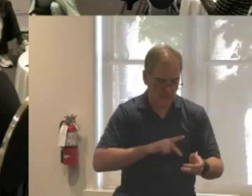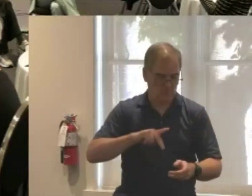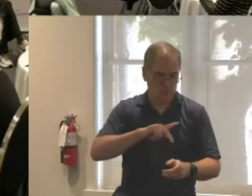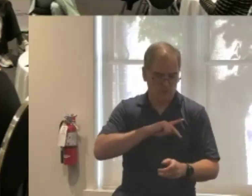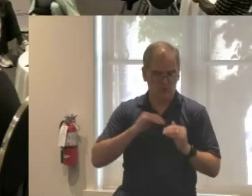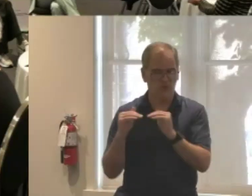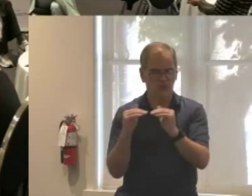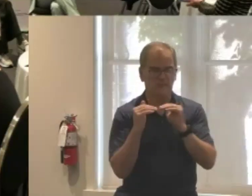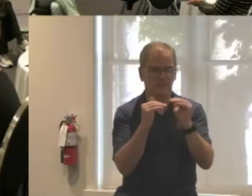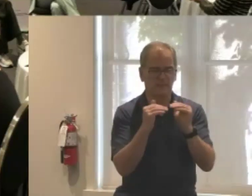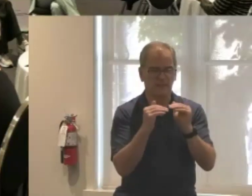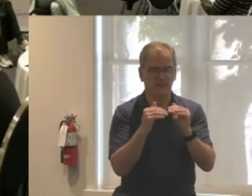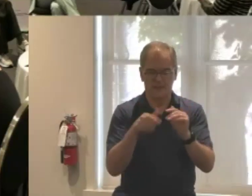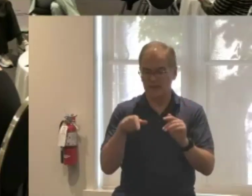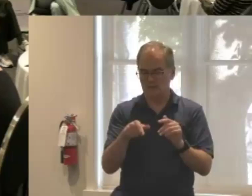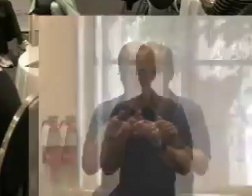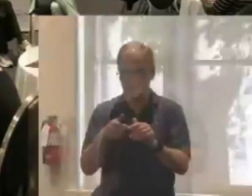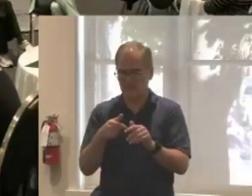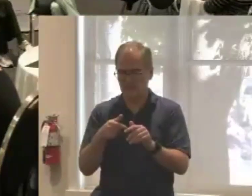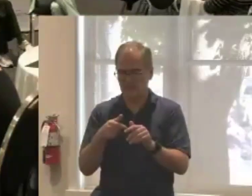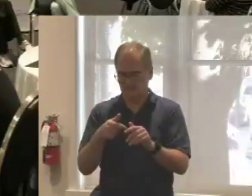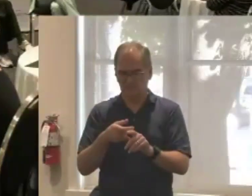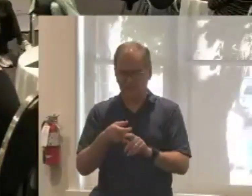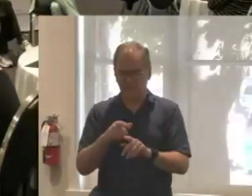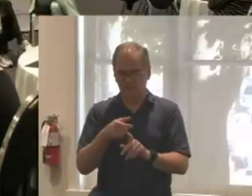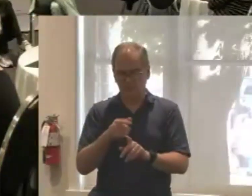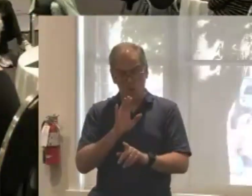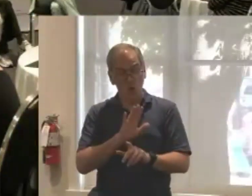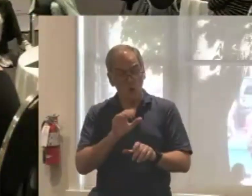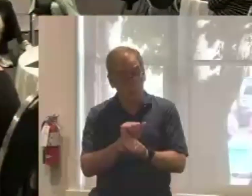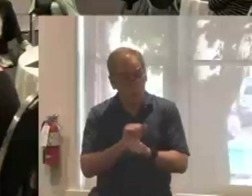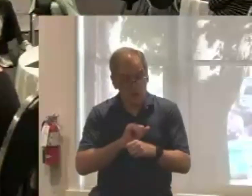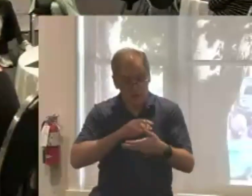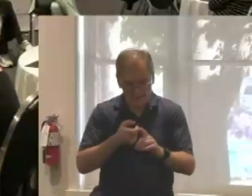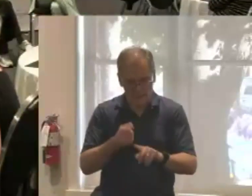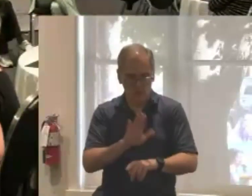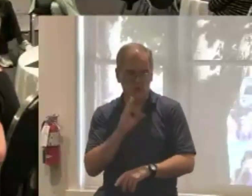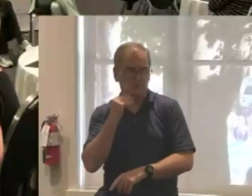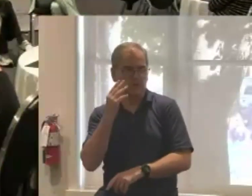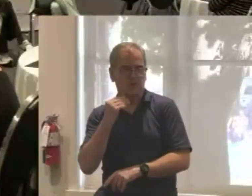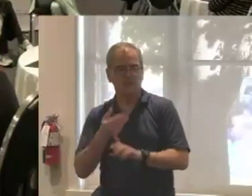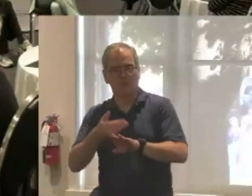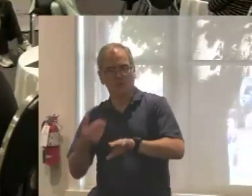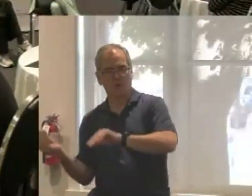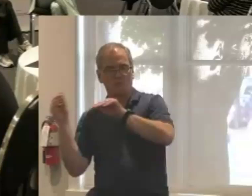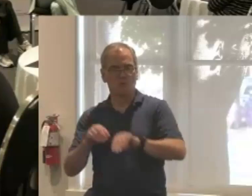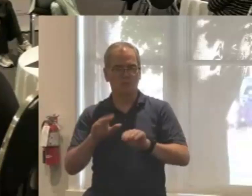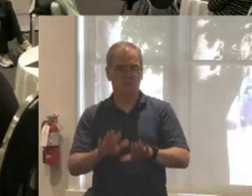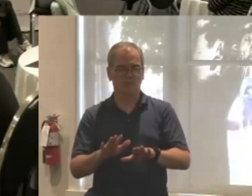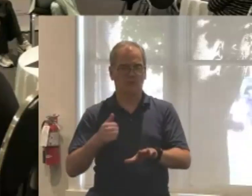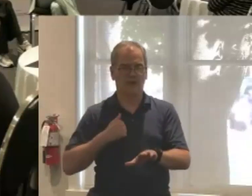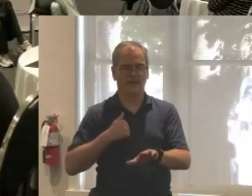refugee who arrived in Canada in late 1980s. As a proud queer